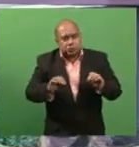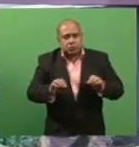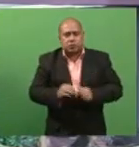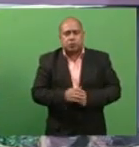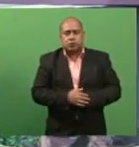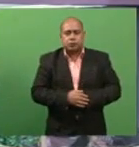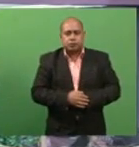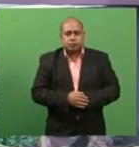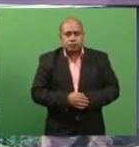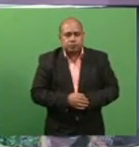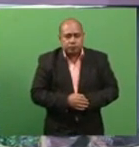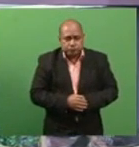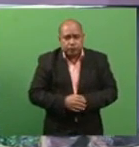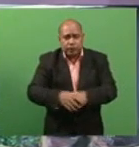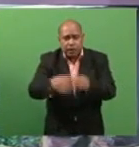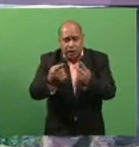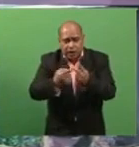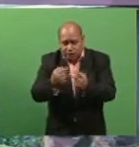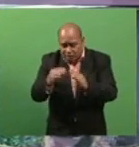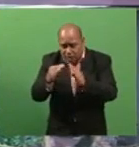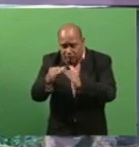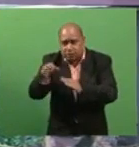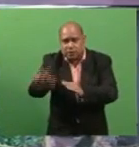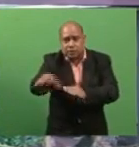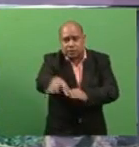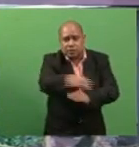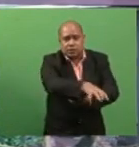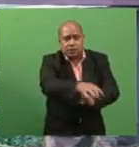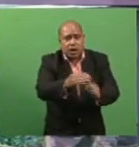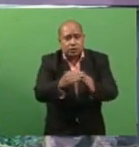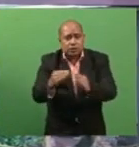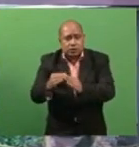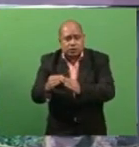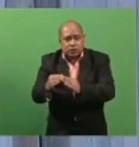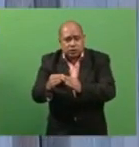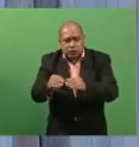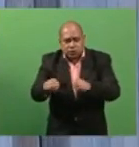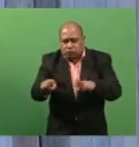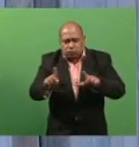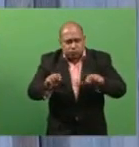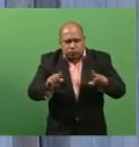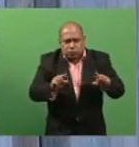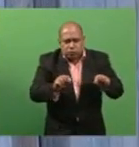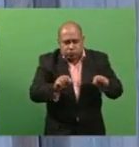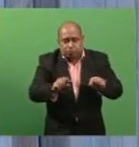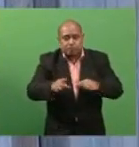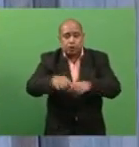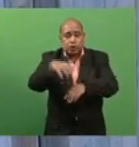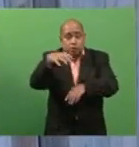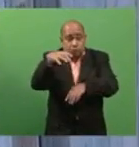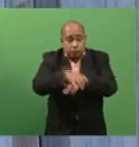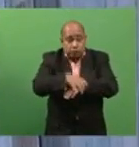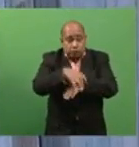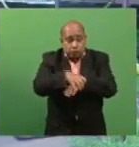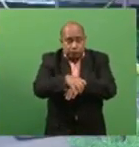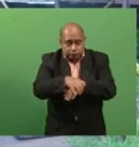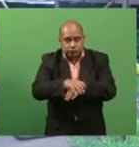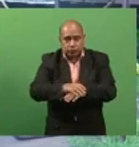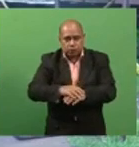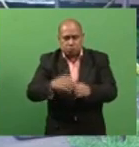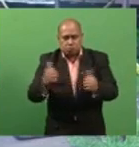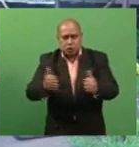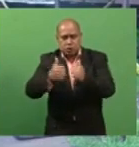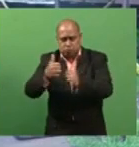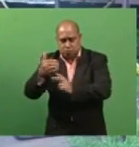Other nearby residents have commended the initiative taken by the police force in manning the lockdown area in an effort